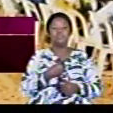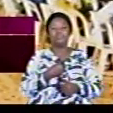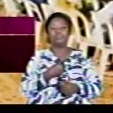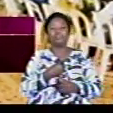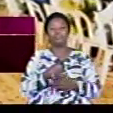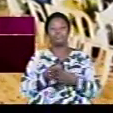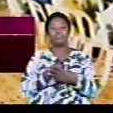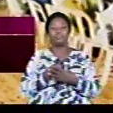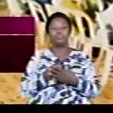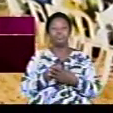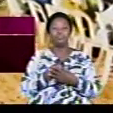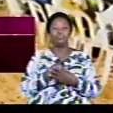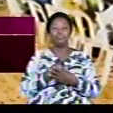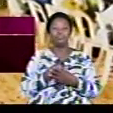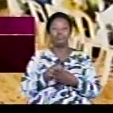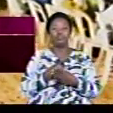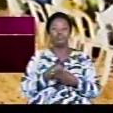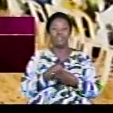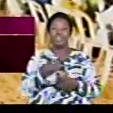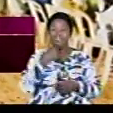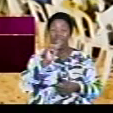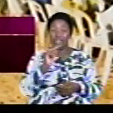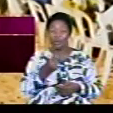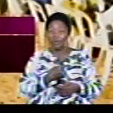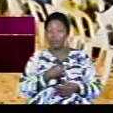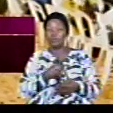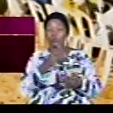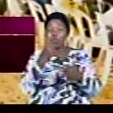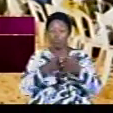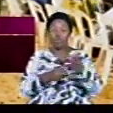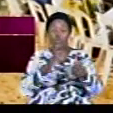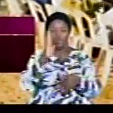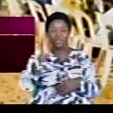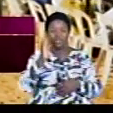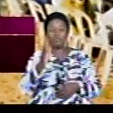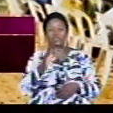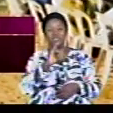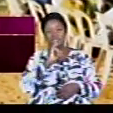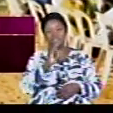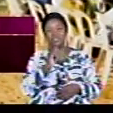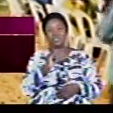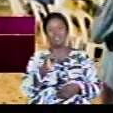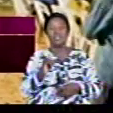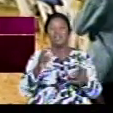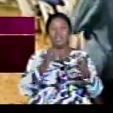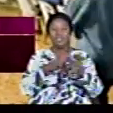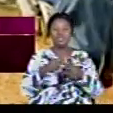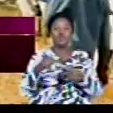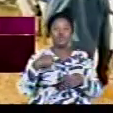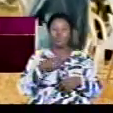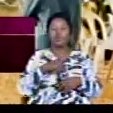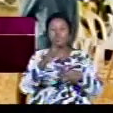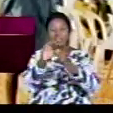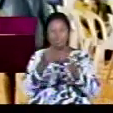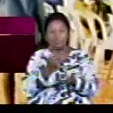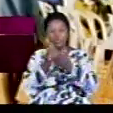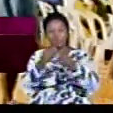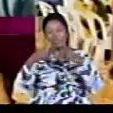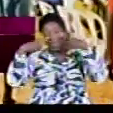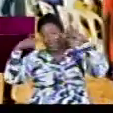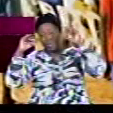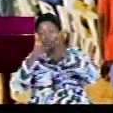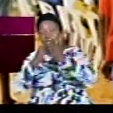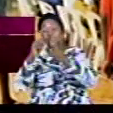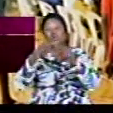dclm.org/connect with Christ. To tell us, to indicate that you've just given your life to Christ. It's a proud moment for us. It's a proud moment for you, because you are